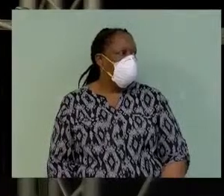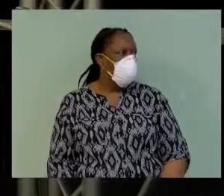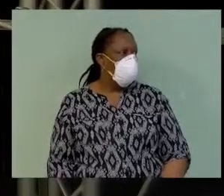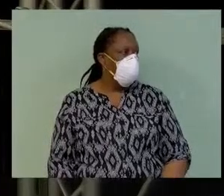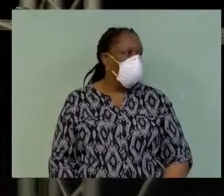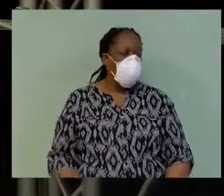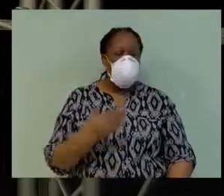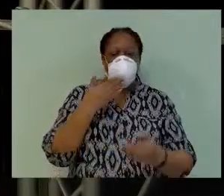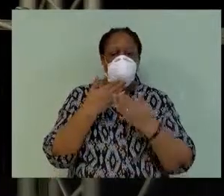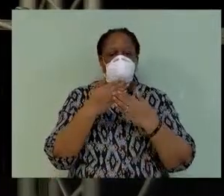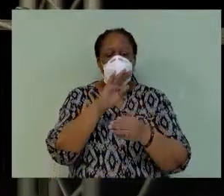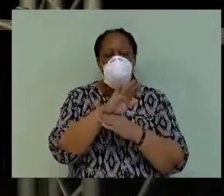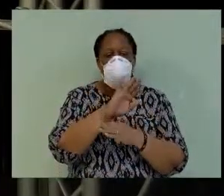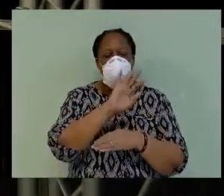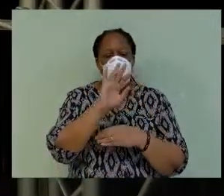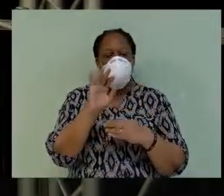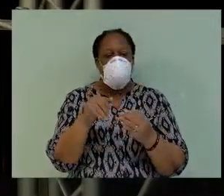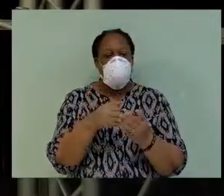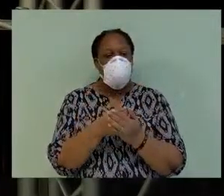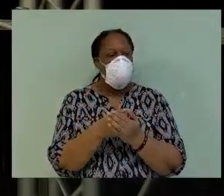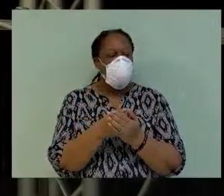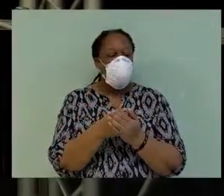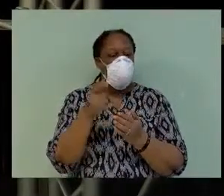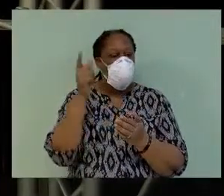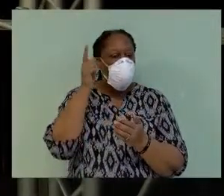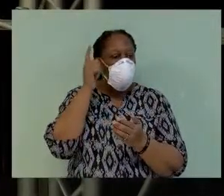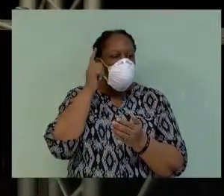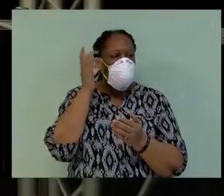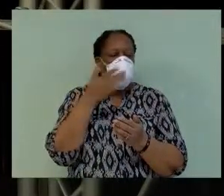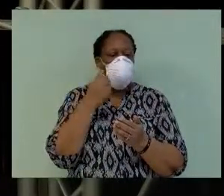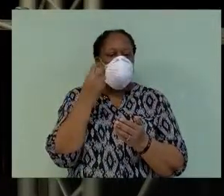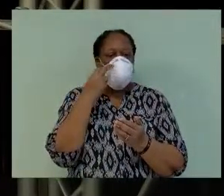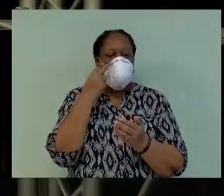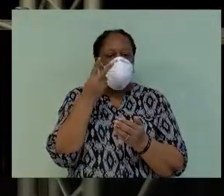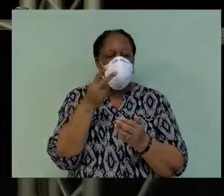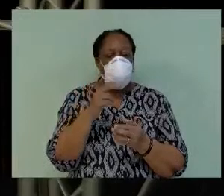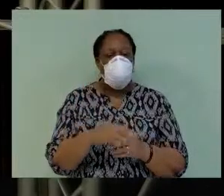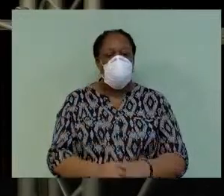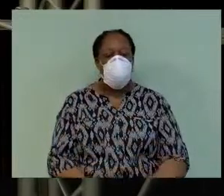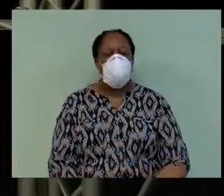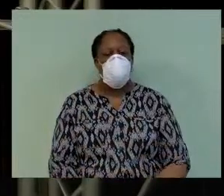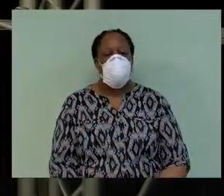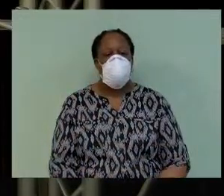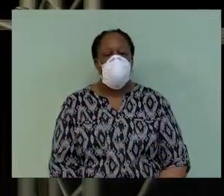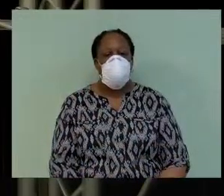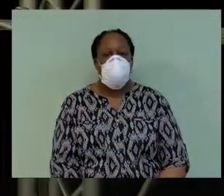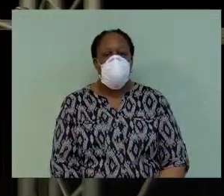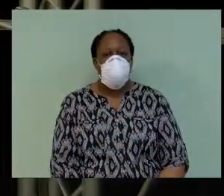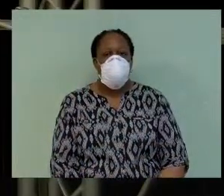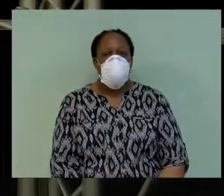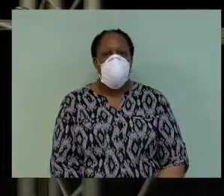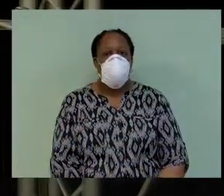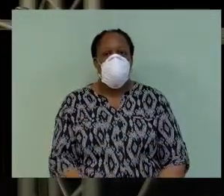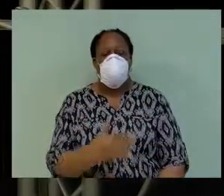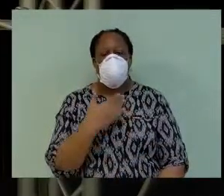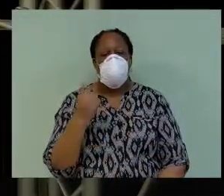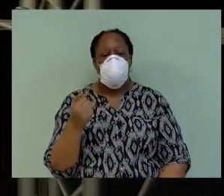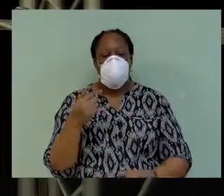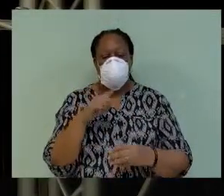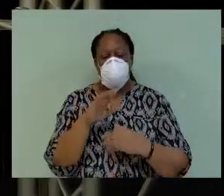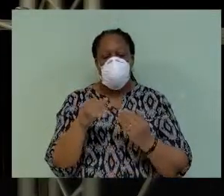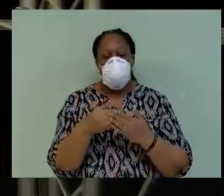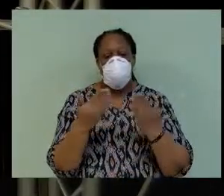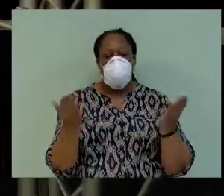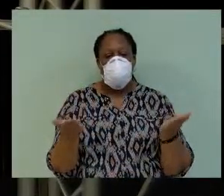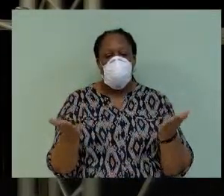Good afternoon to the listening and viewing public and to those persons present here today at